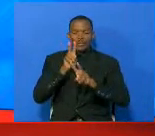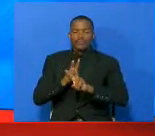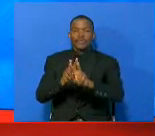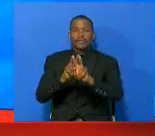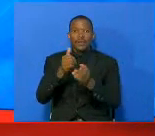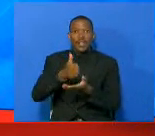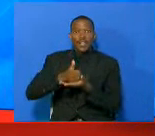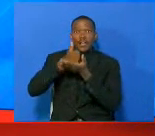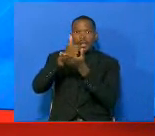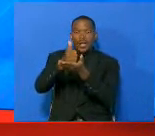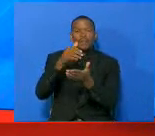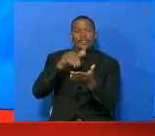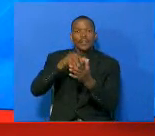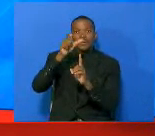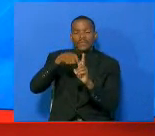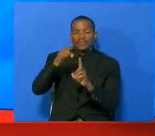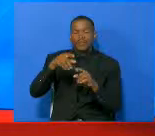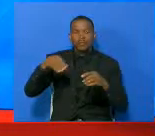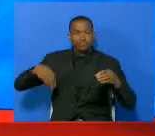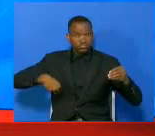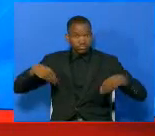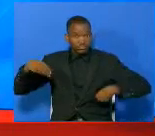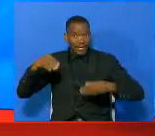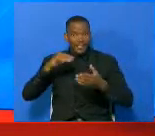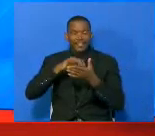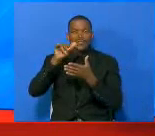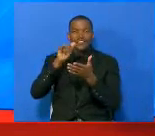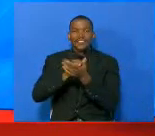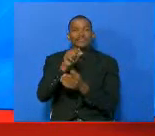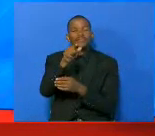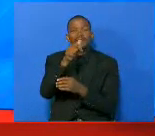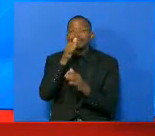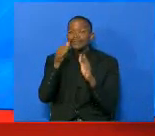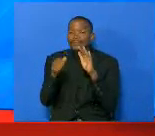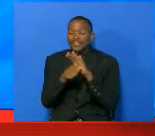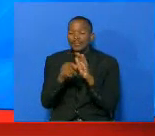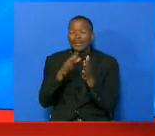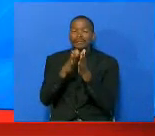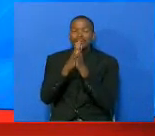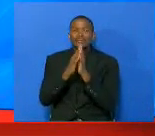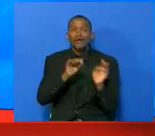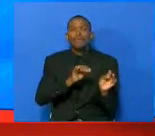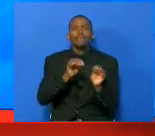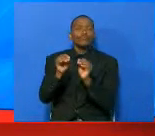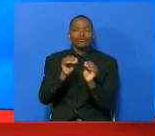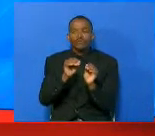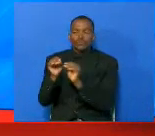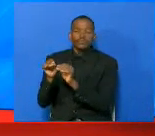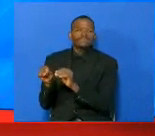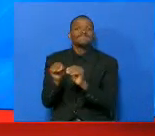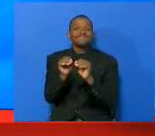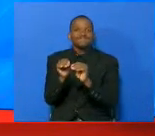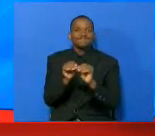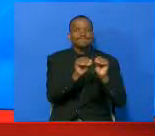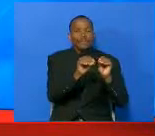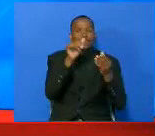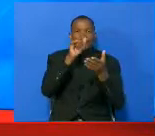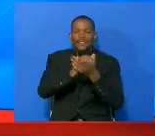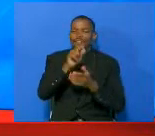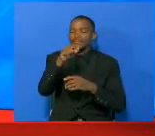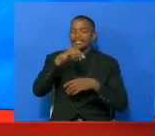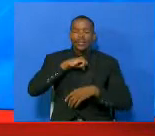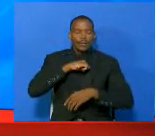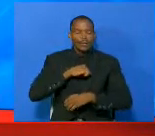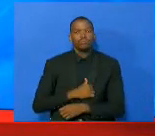neele moikopedi ba ngamele gonne madi a dia moikopedi a isiwa kwa le kwa mo go kgobang marapo